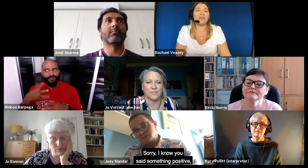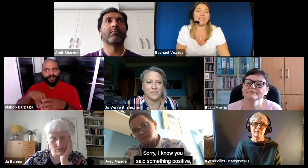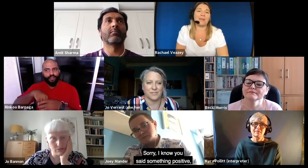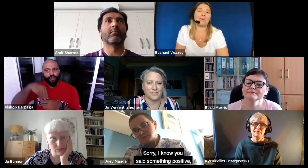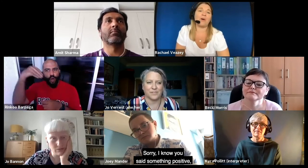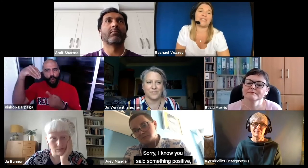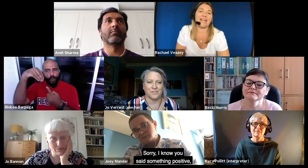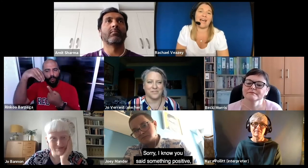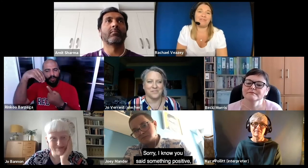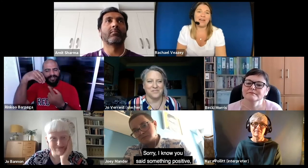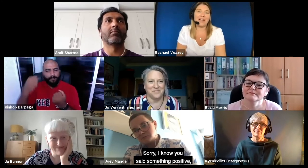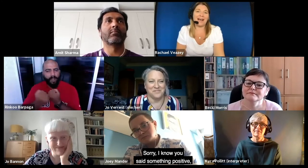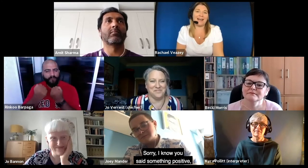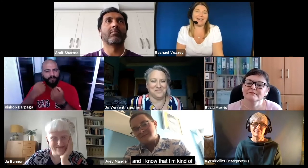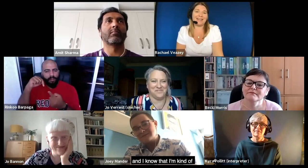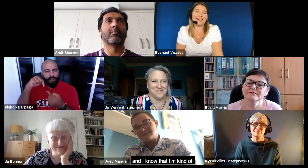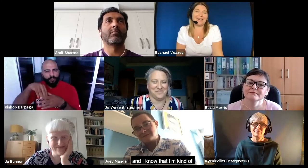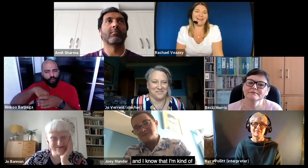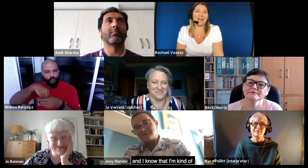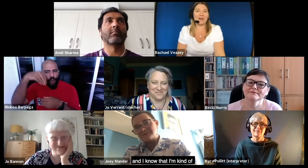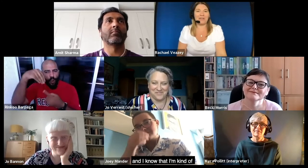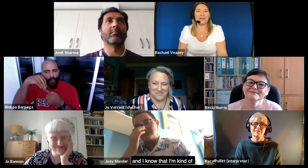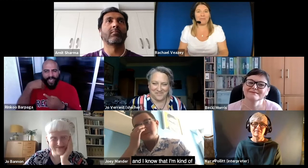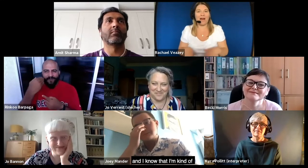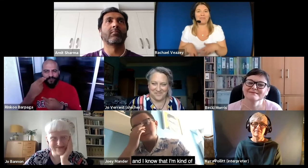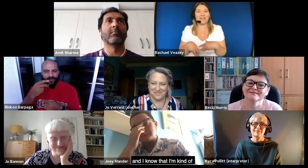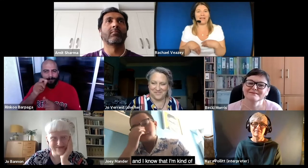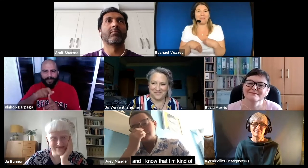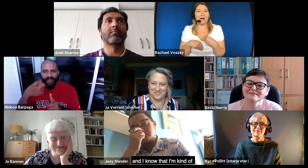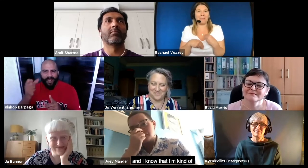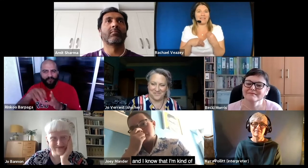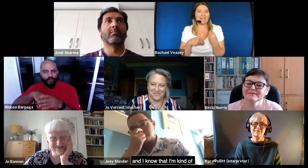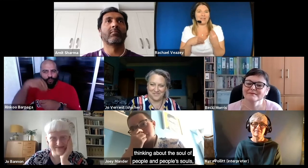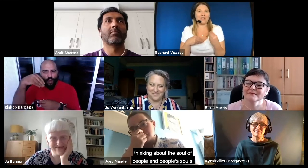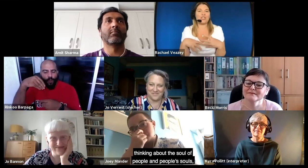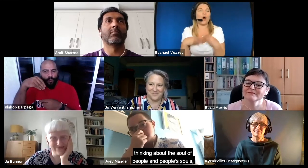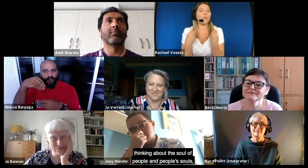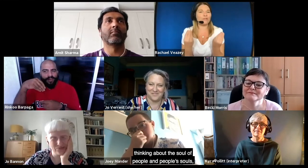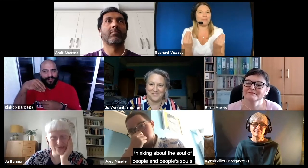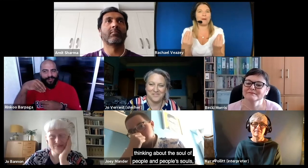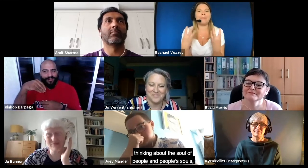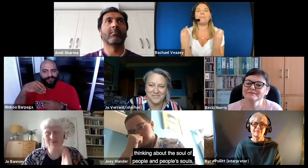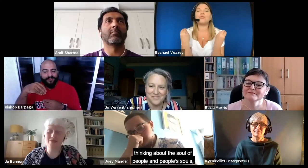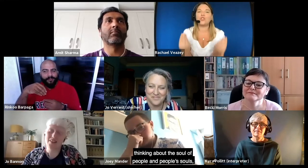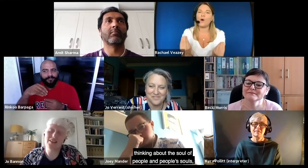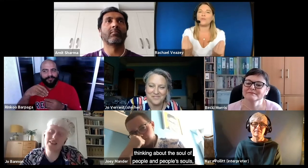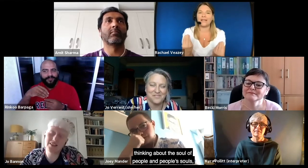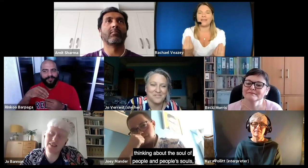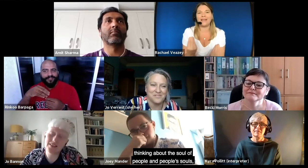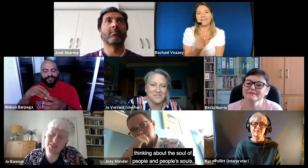I know you said something positive, and I know, you know, I'm kind of thinking about the soul of people and people's